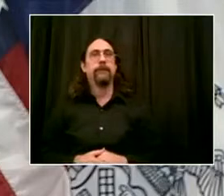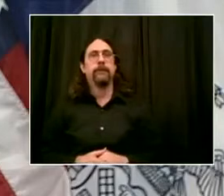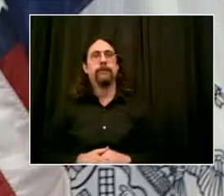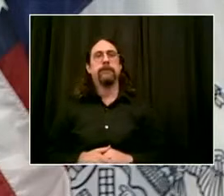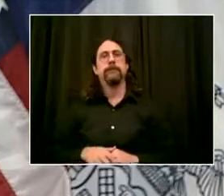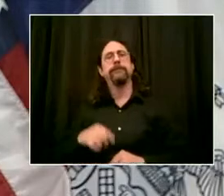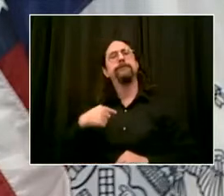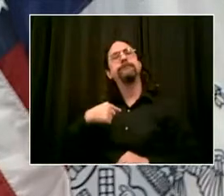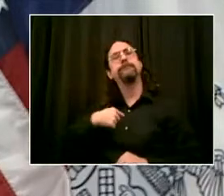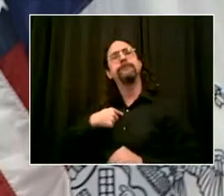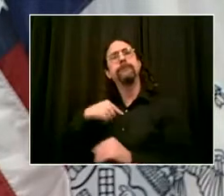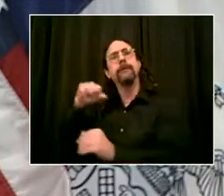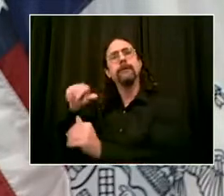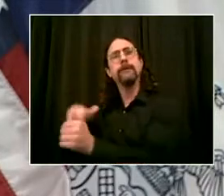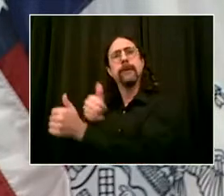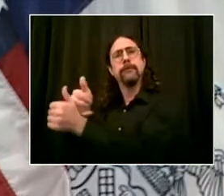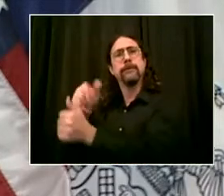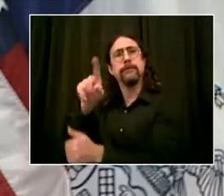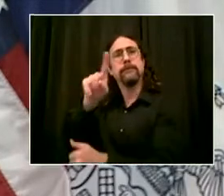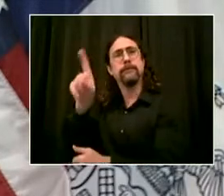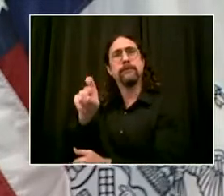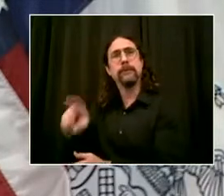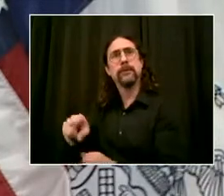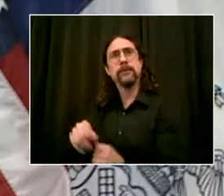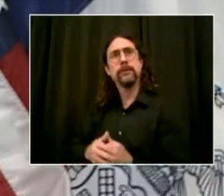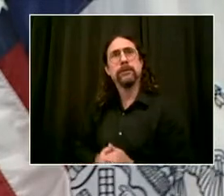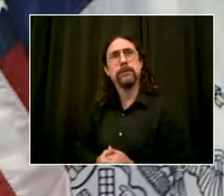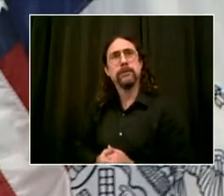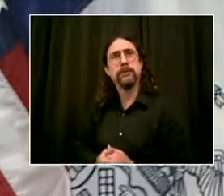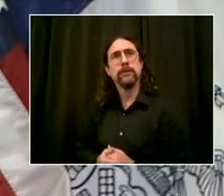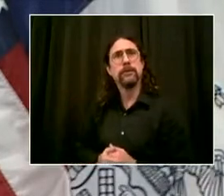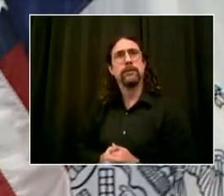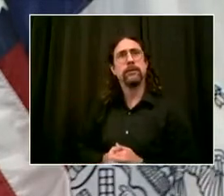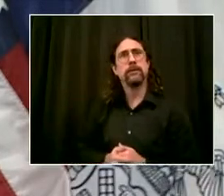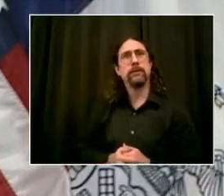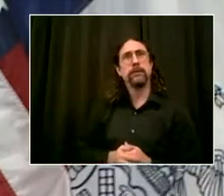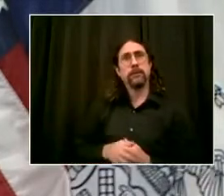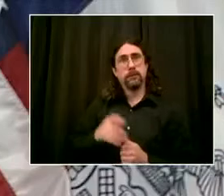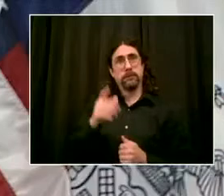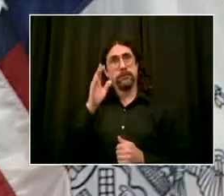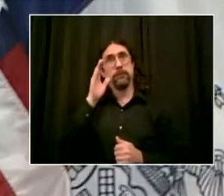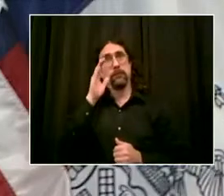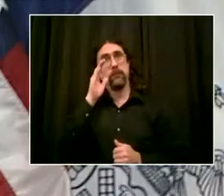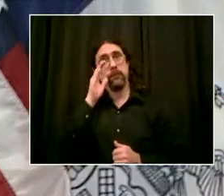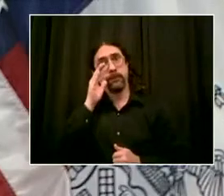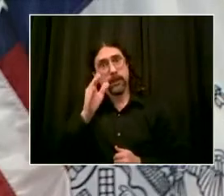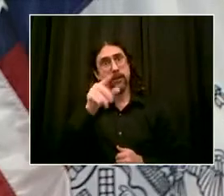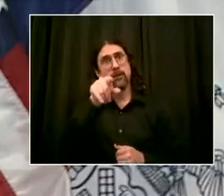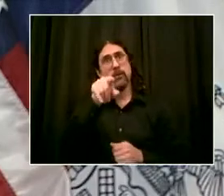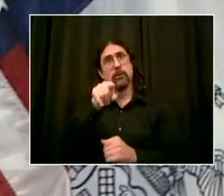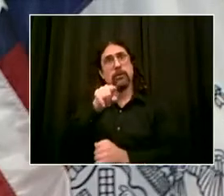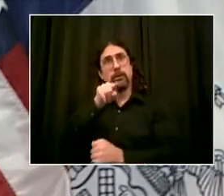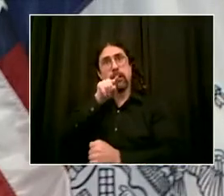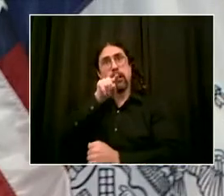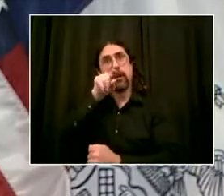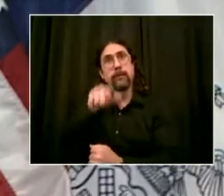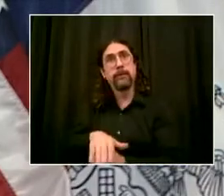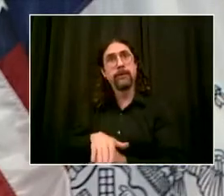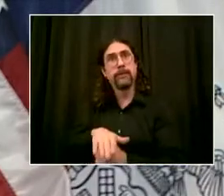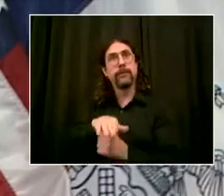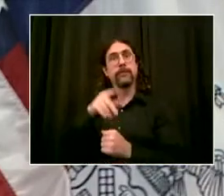include Asian businesses uh again I want to be careful in this answer because there's a lot of angles to